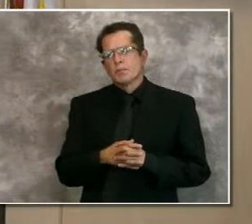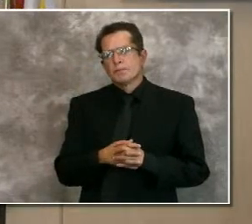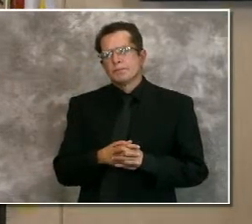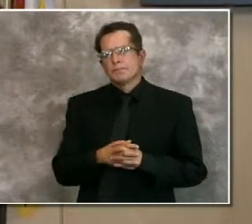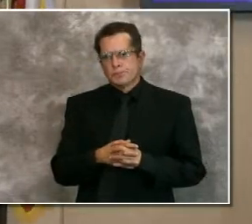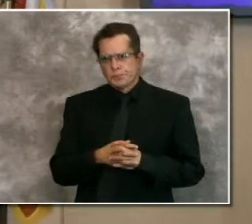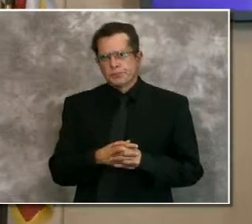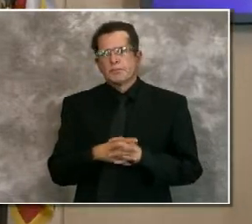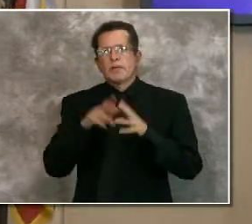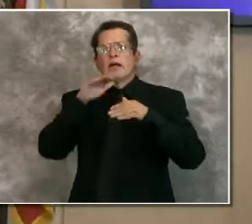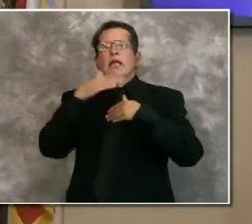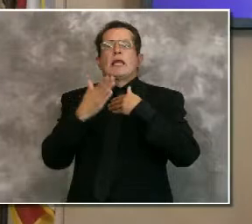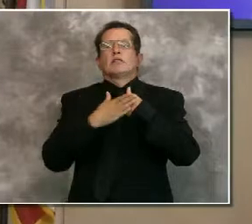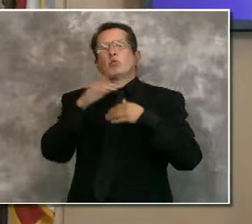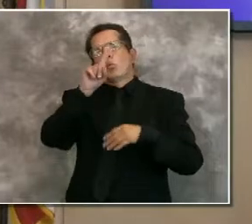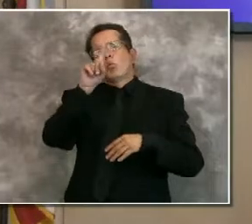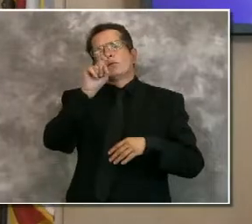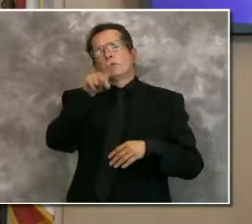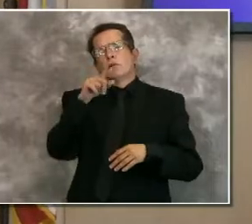Okay, next question.